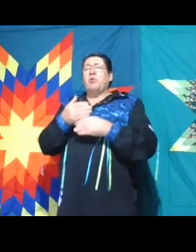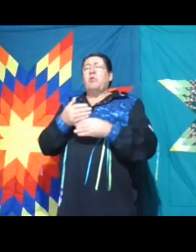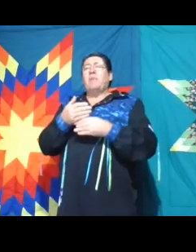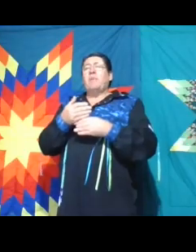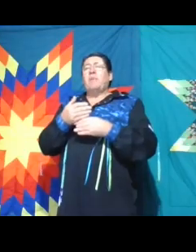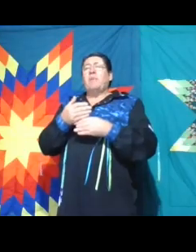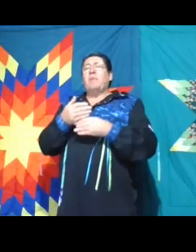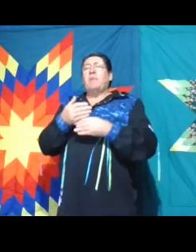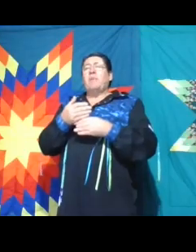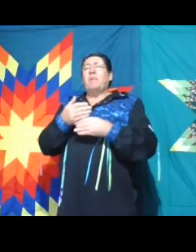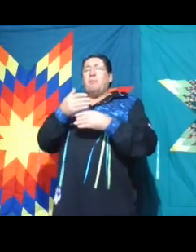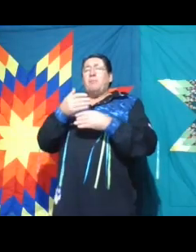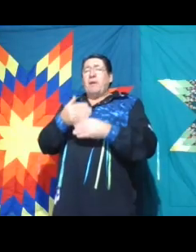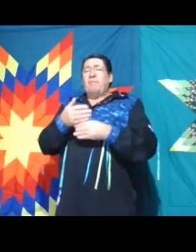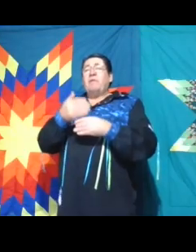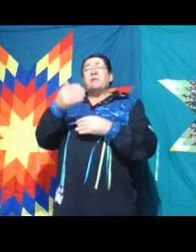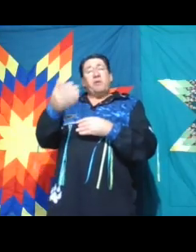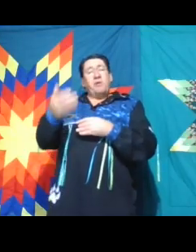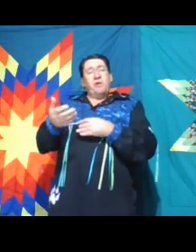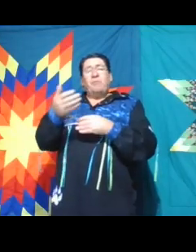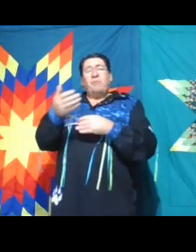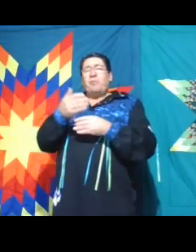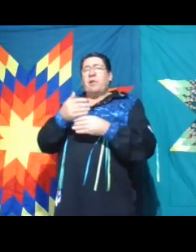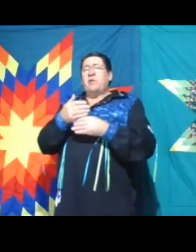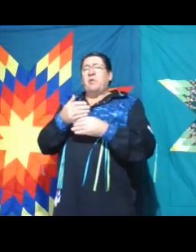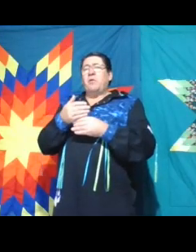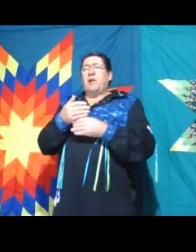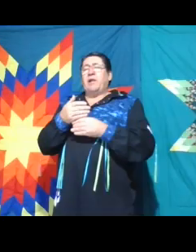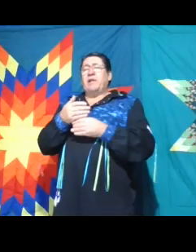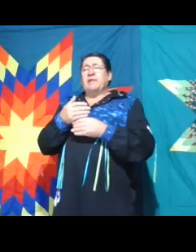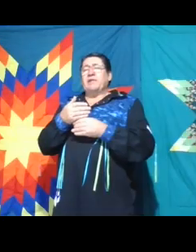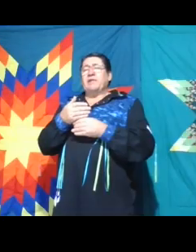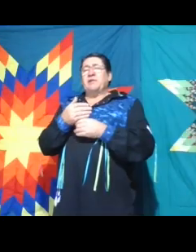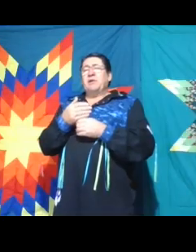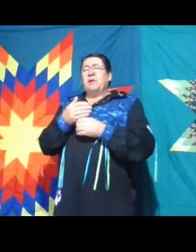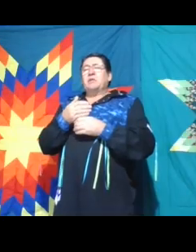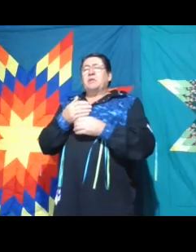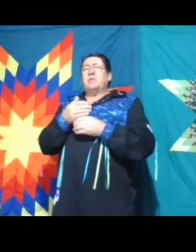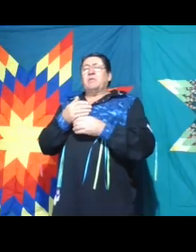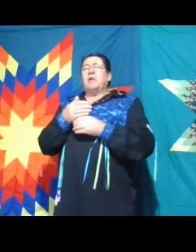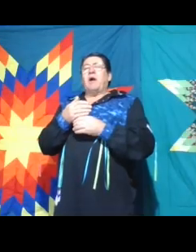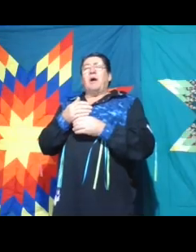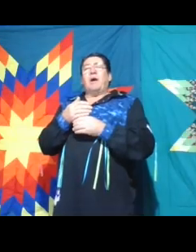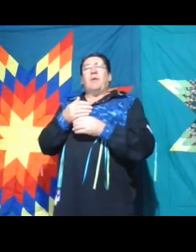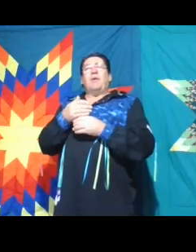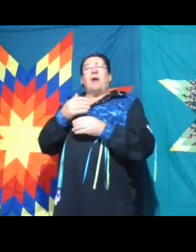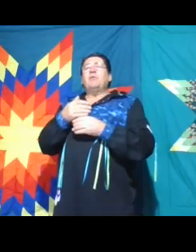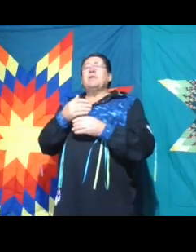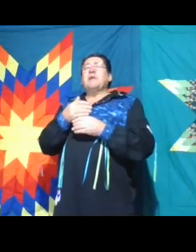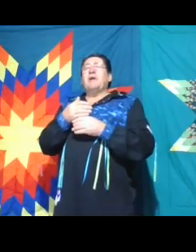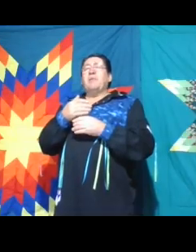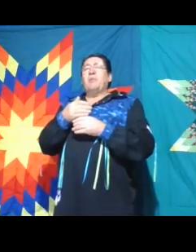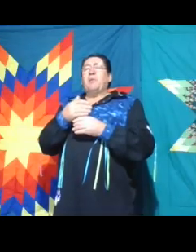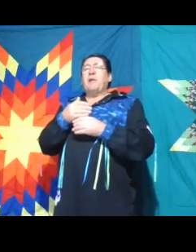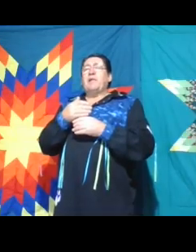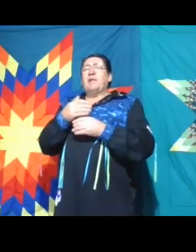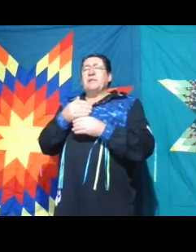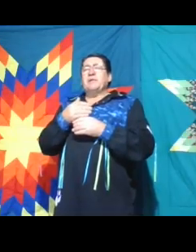these programs, which helps benefits your company, your organization. So I would